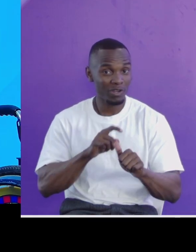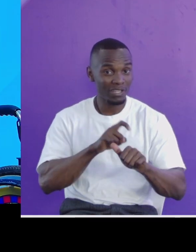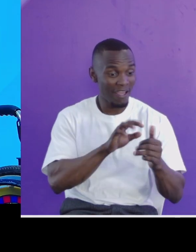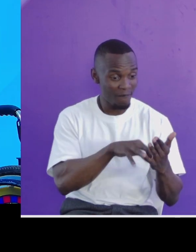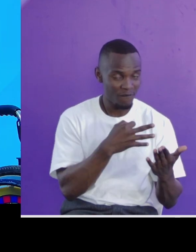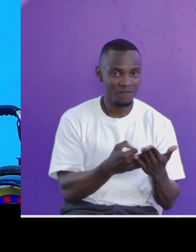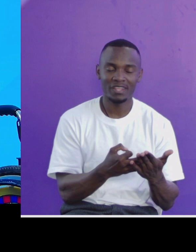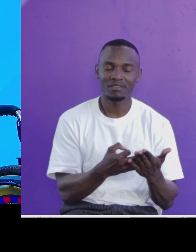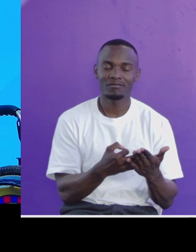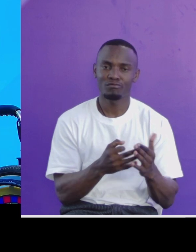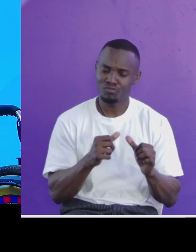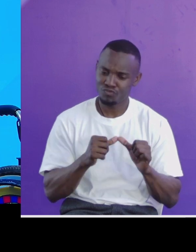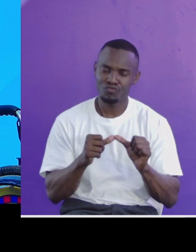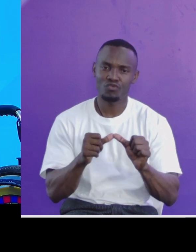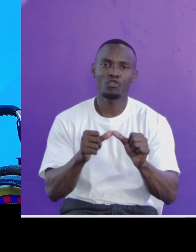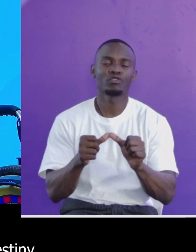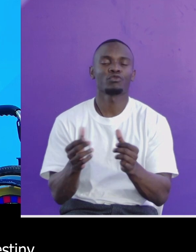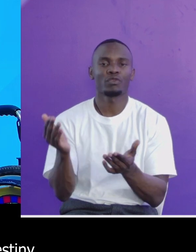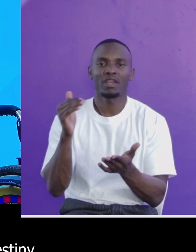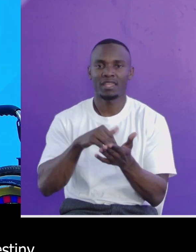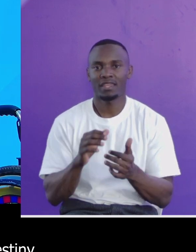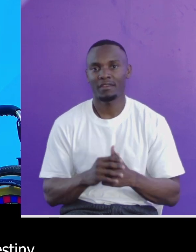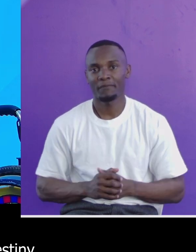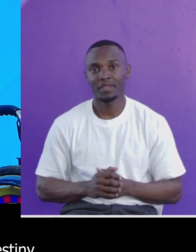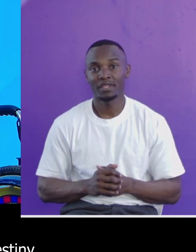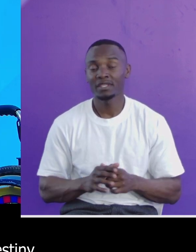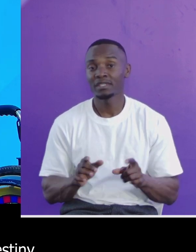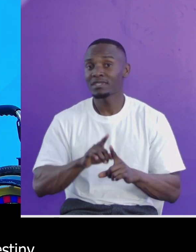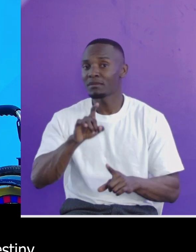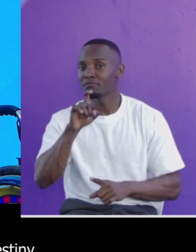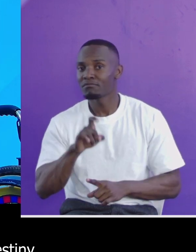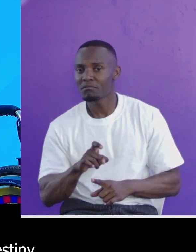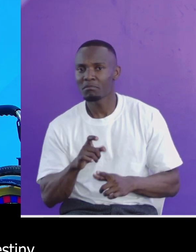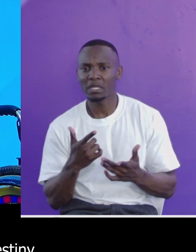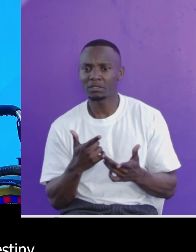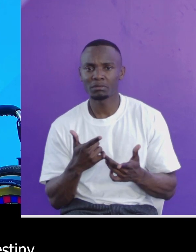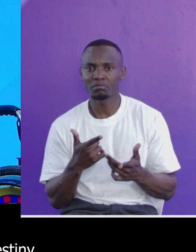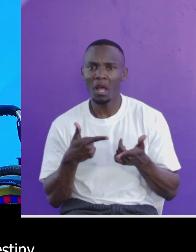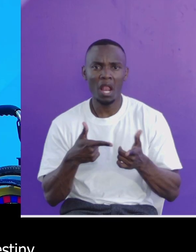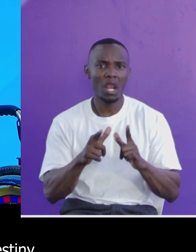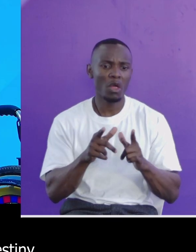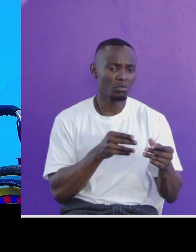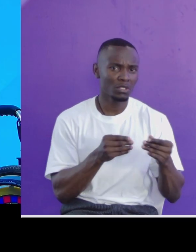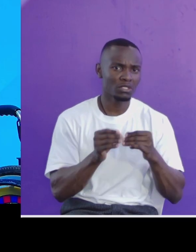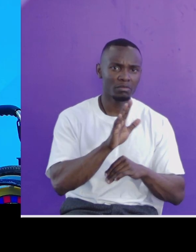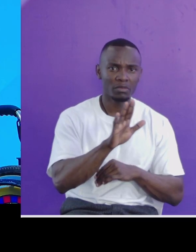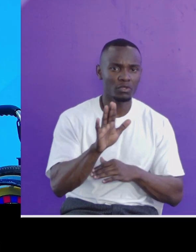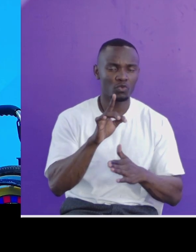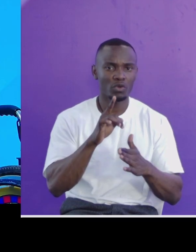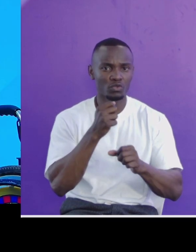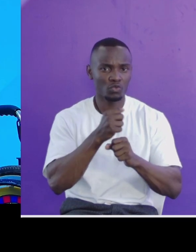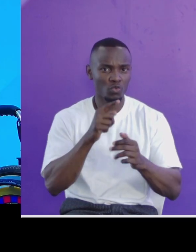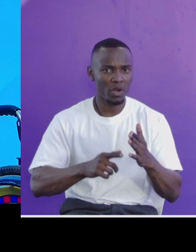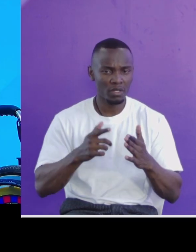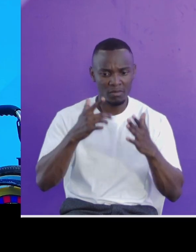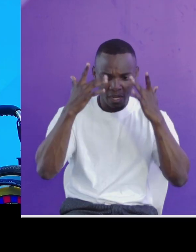And let you don't have to let your disability define your destiny. Wow, those